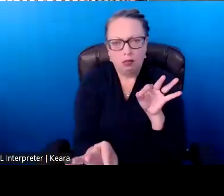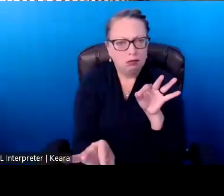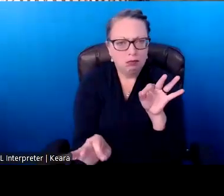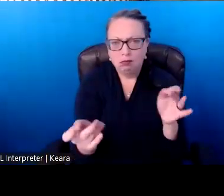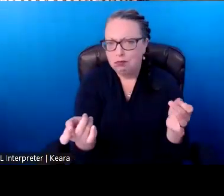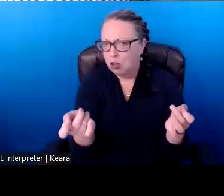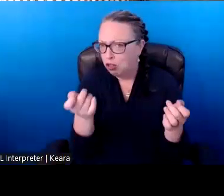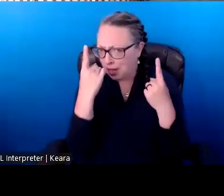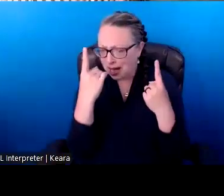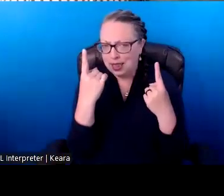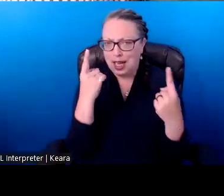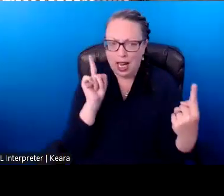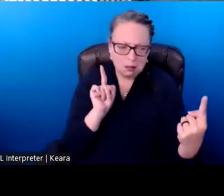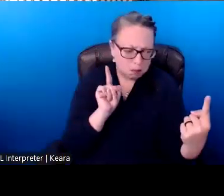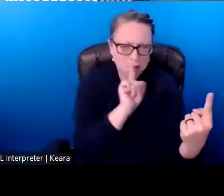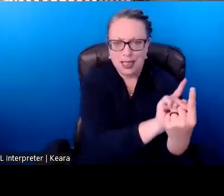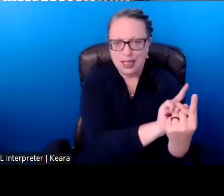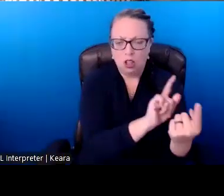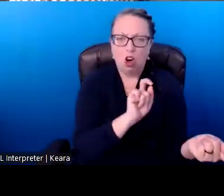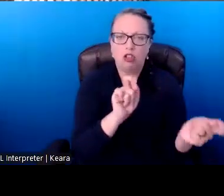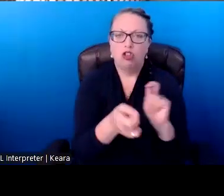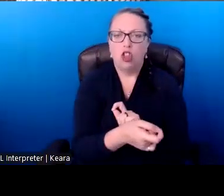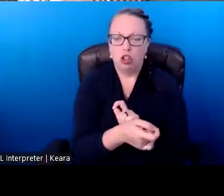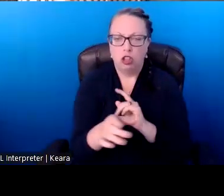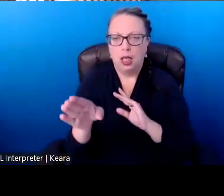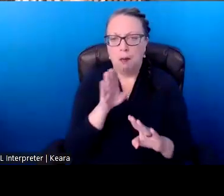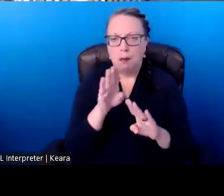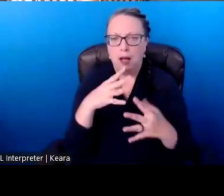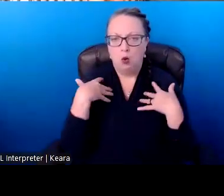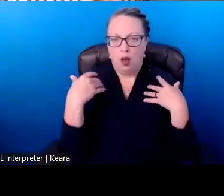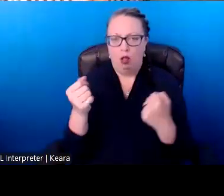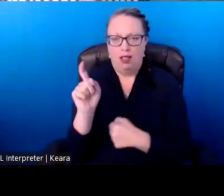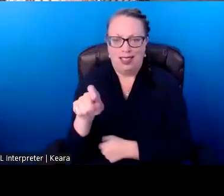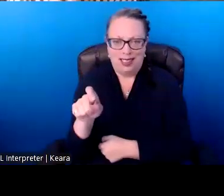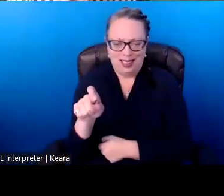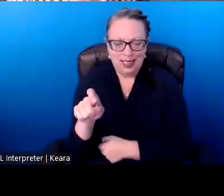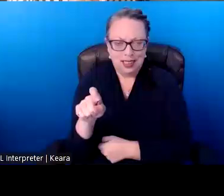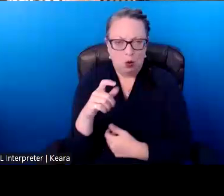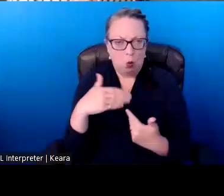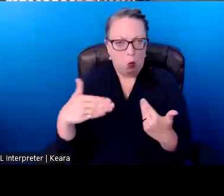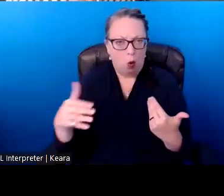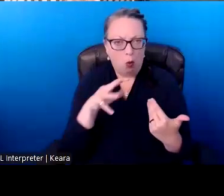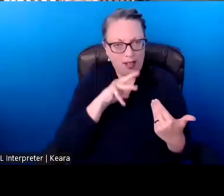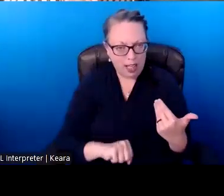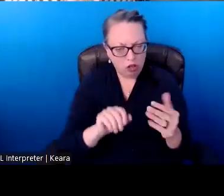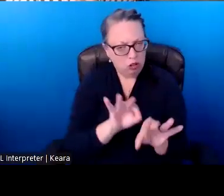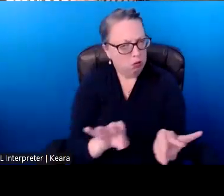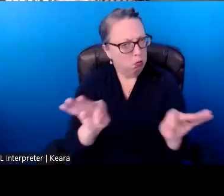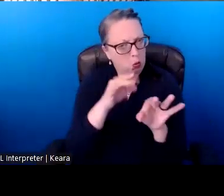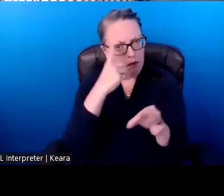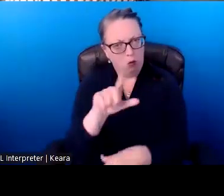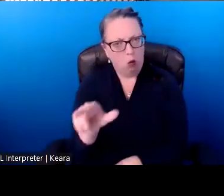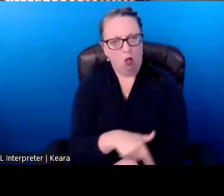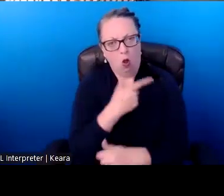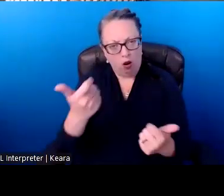Understanding and meeting our changing behavioral health needs as we age is vital to long life and